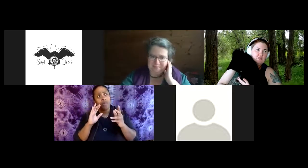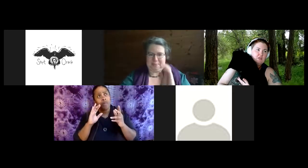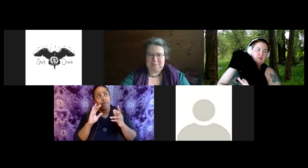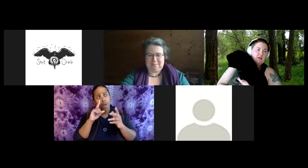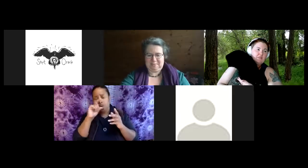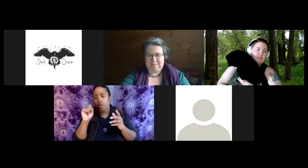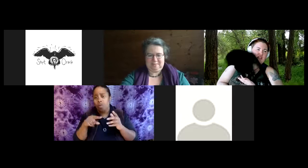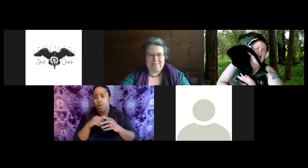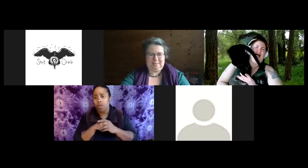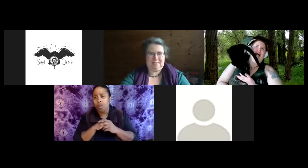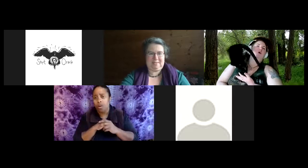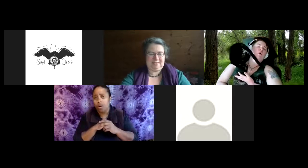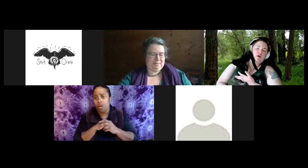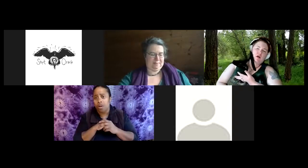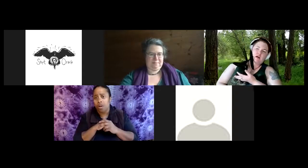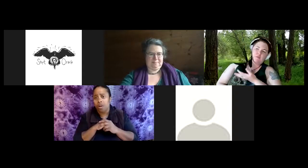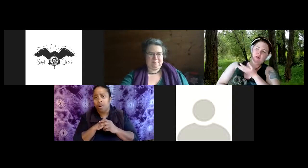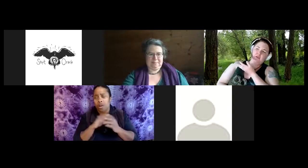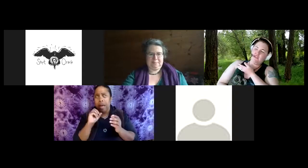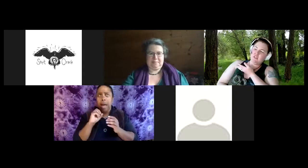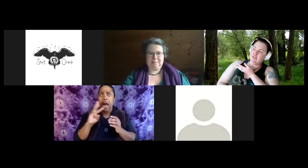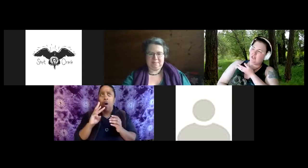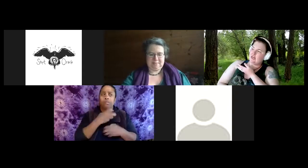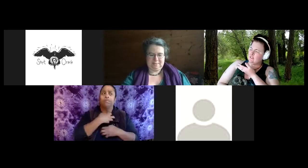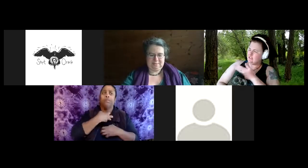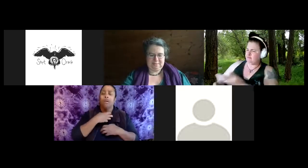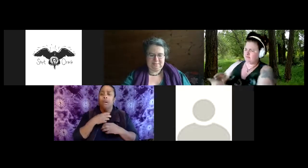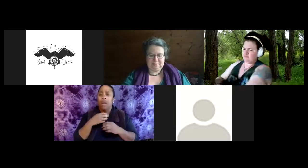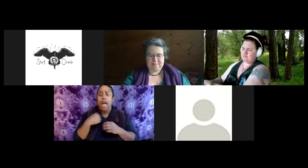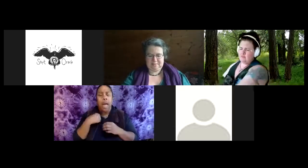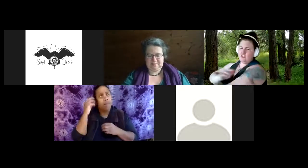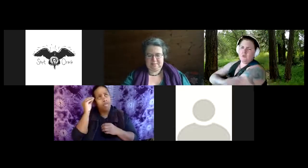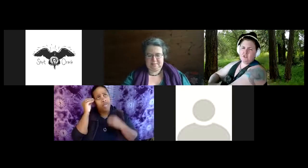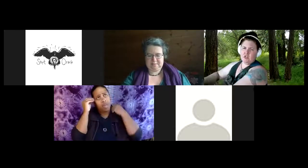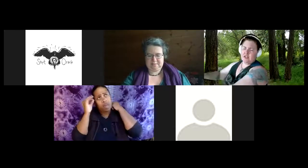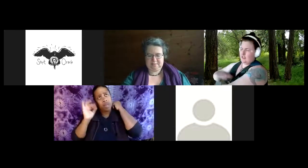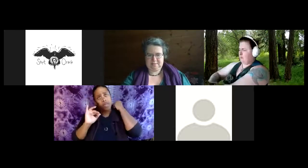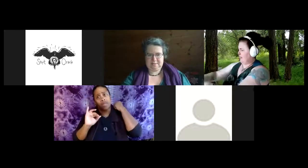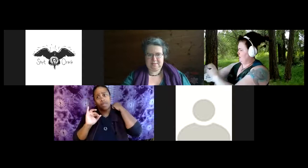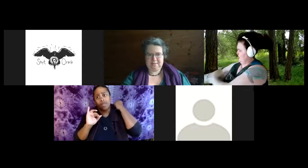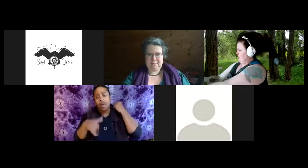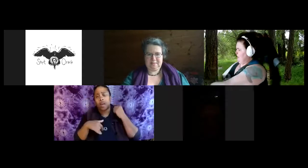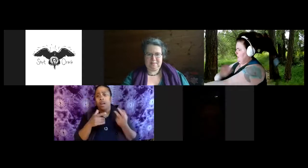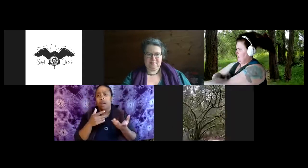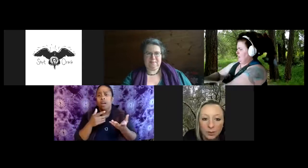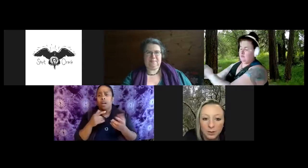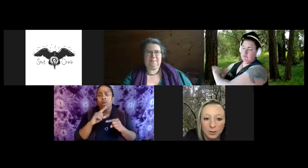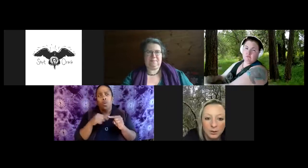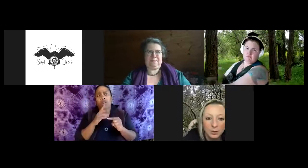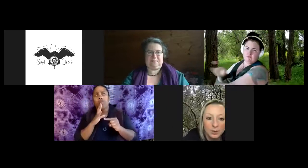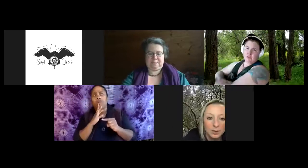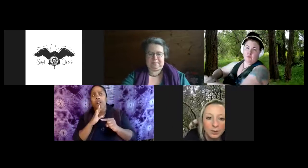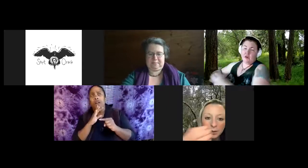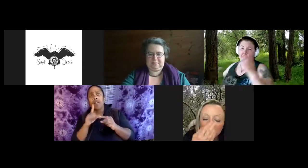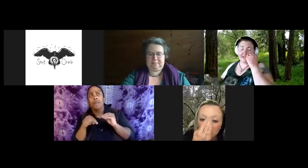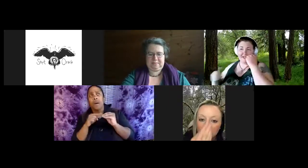I'm I'm thinking I'm thinking that, when you're talking about